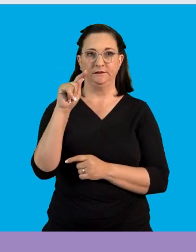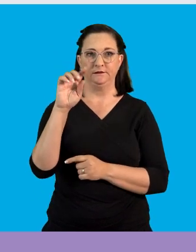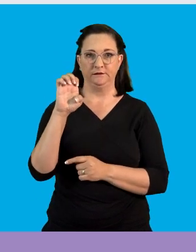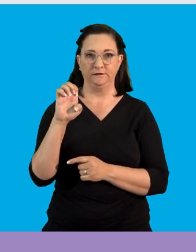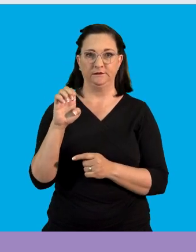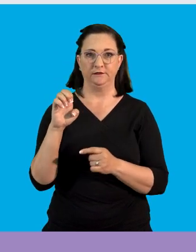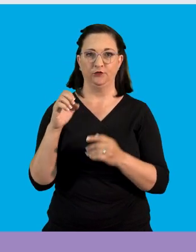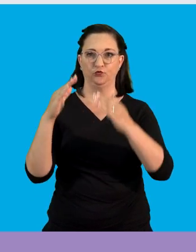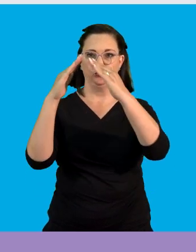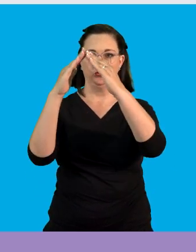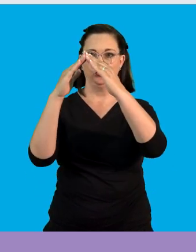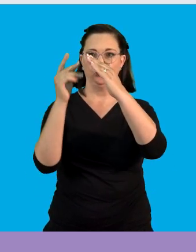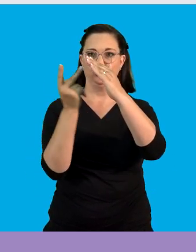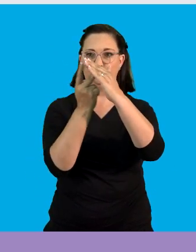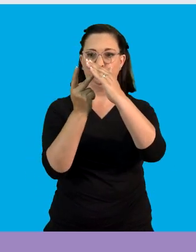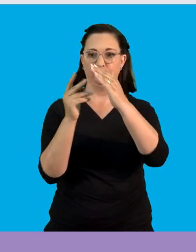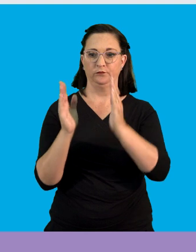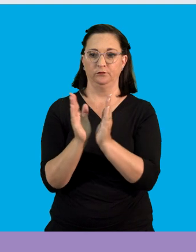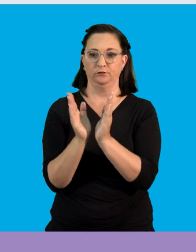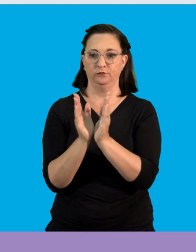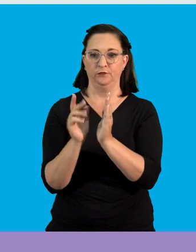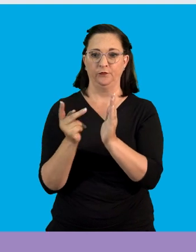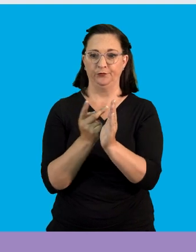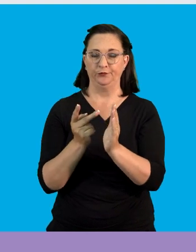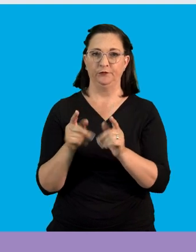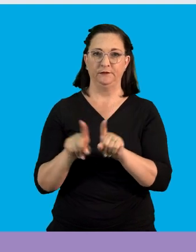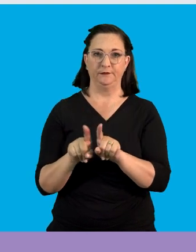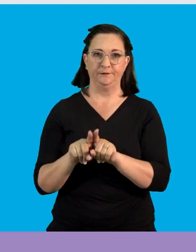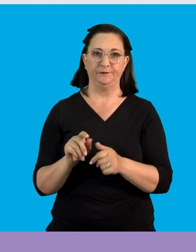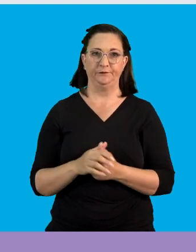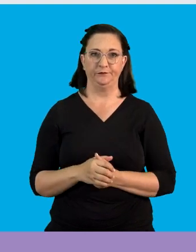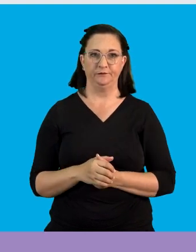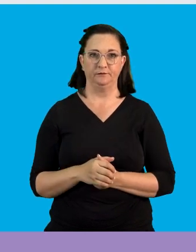pairs of adjacent sides are equal. Let's look at a kite.